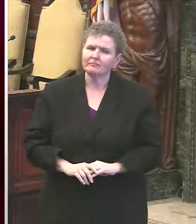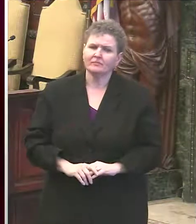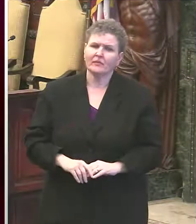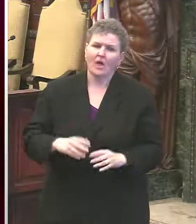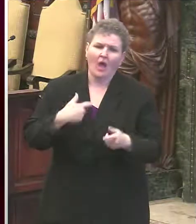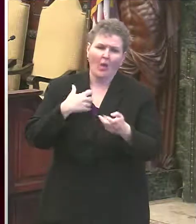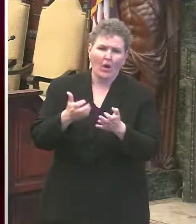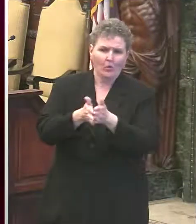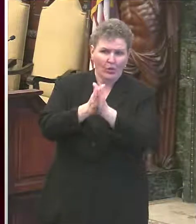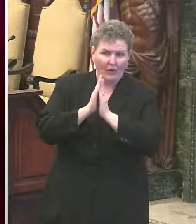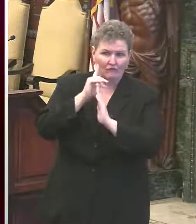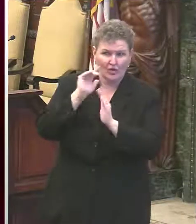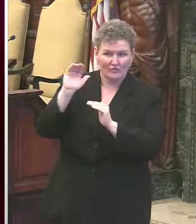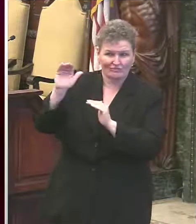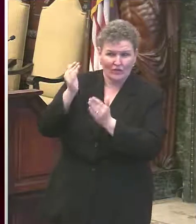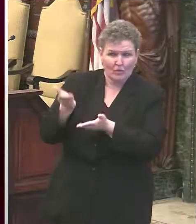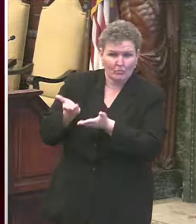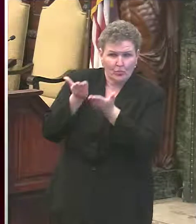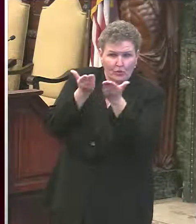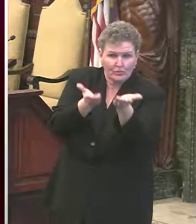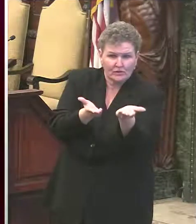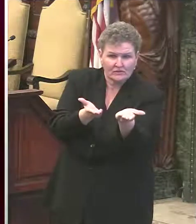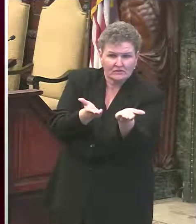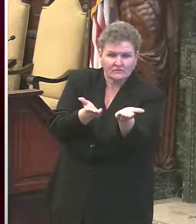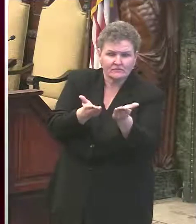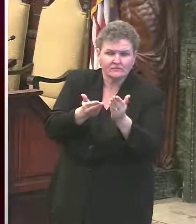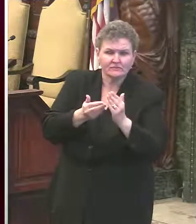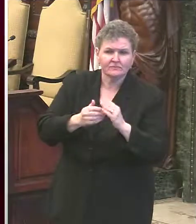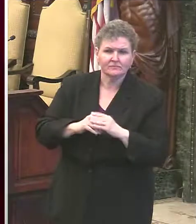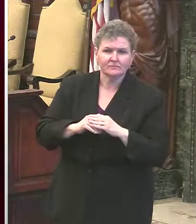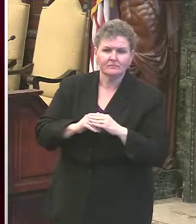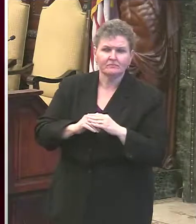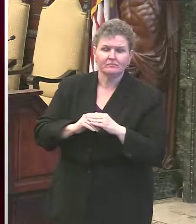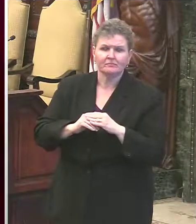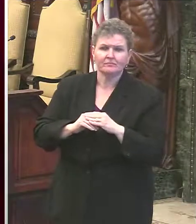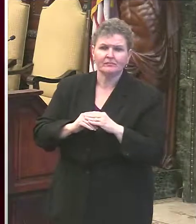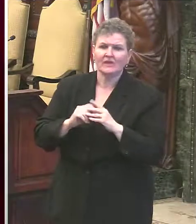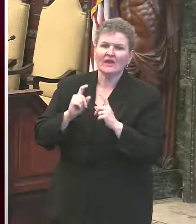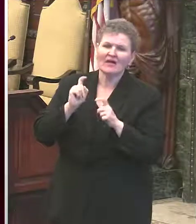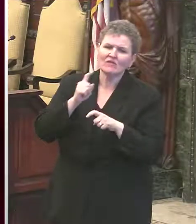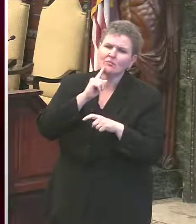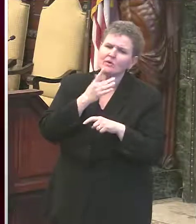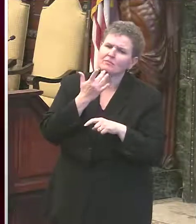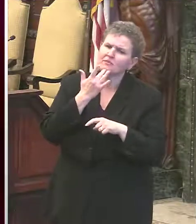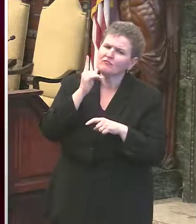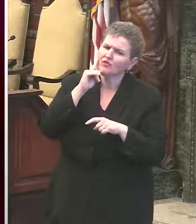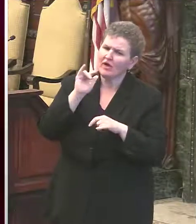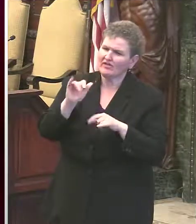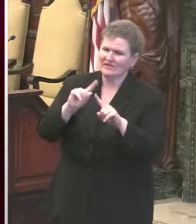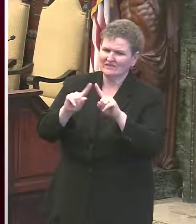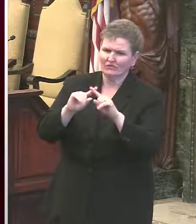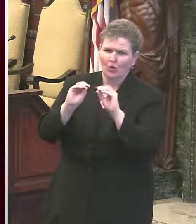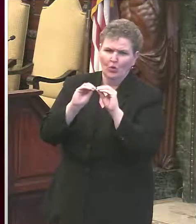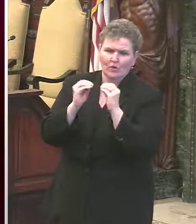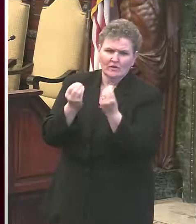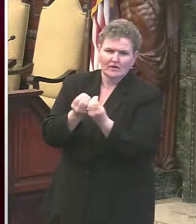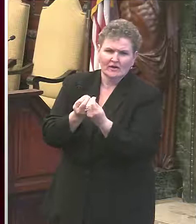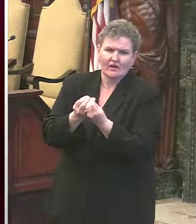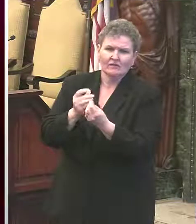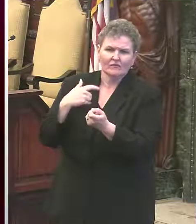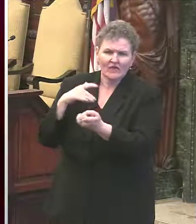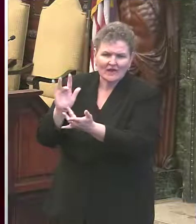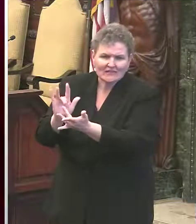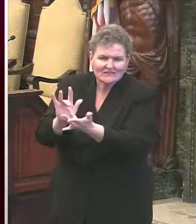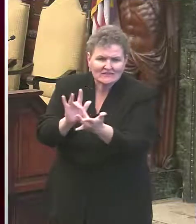for proposals gives a preference for organizations that can reach underserved populations,